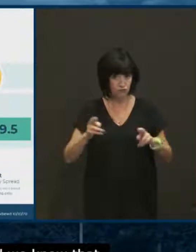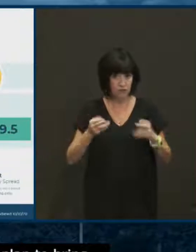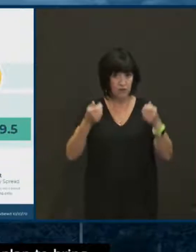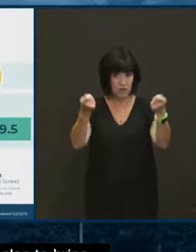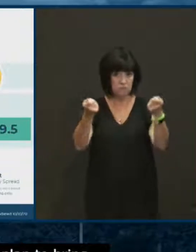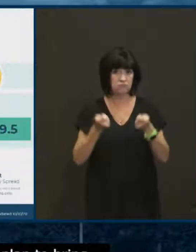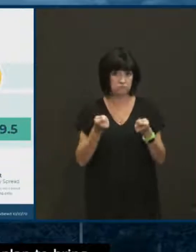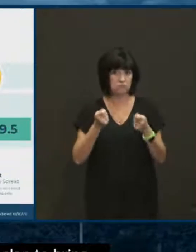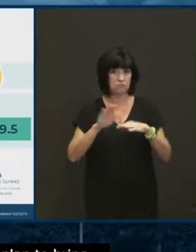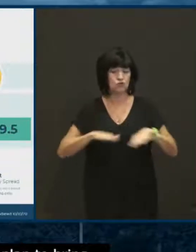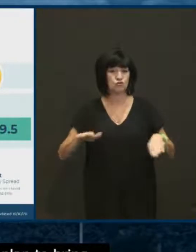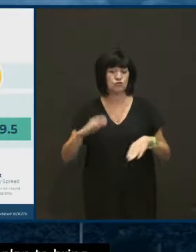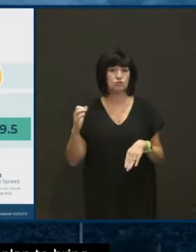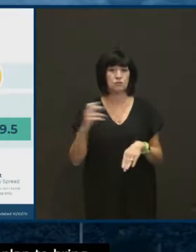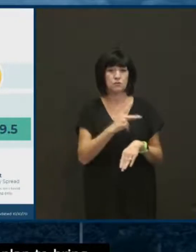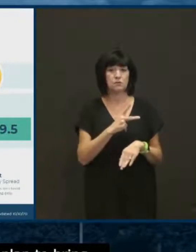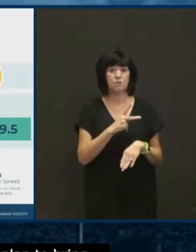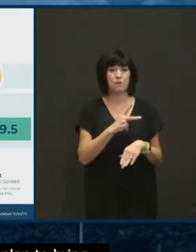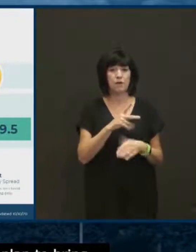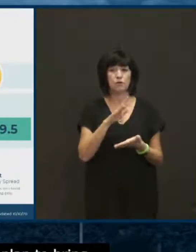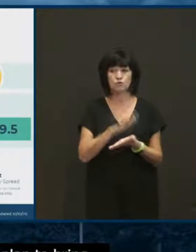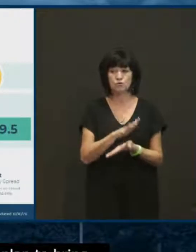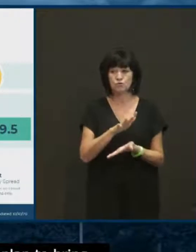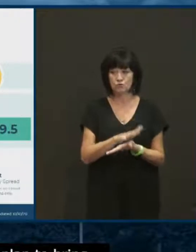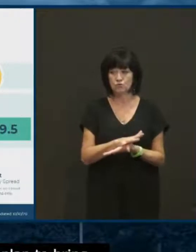students, mostly focusing on